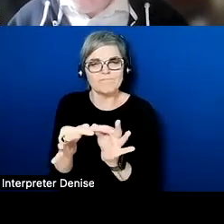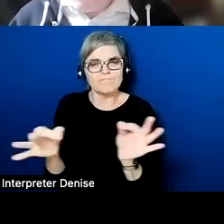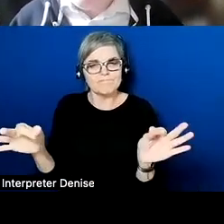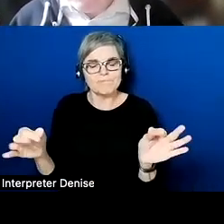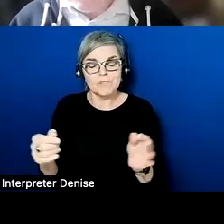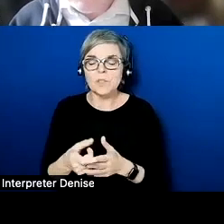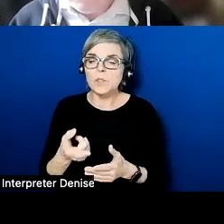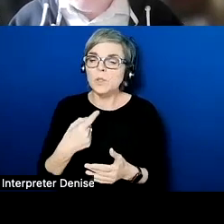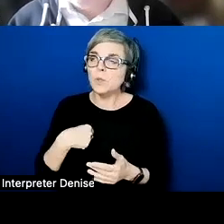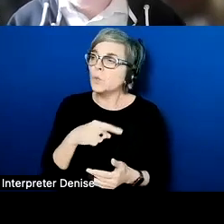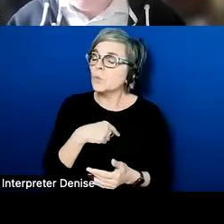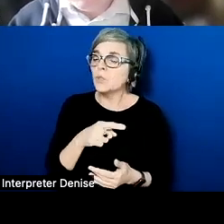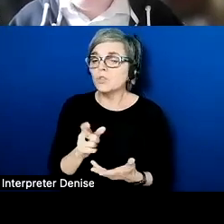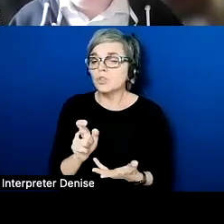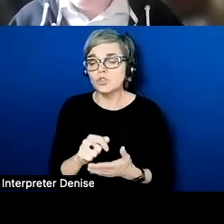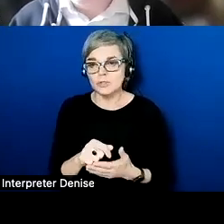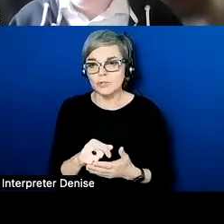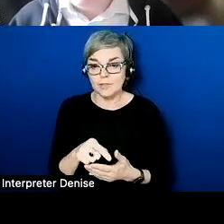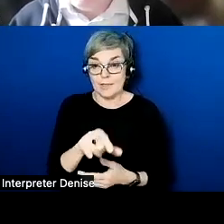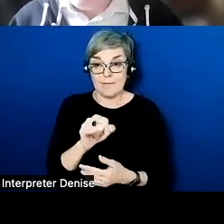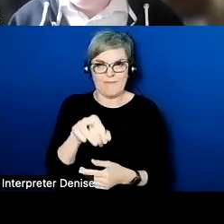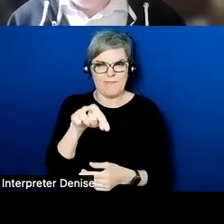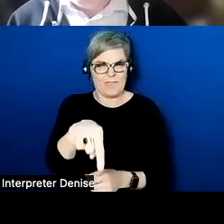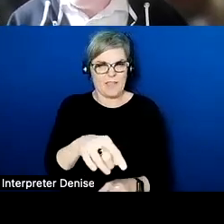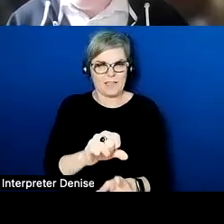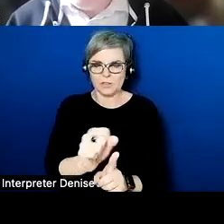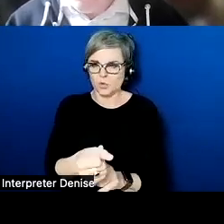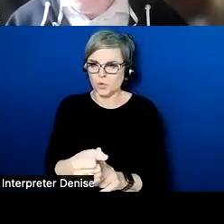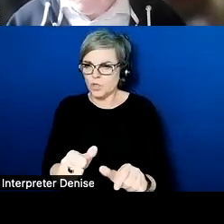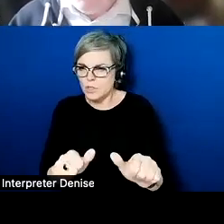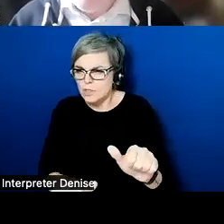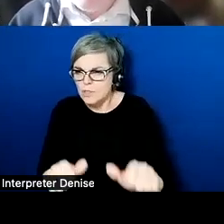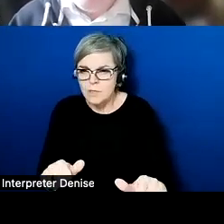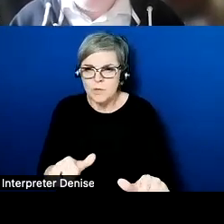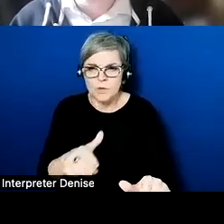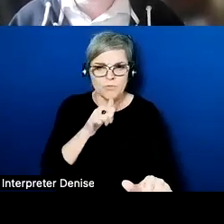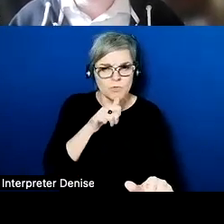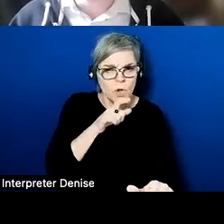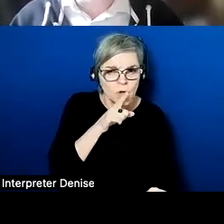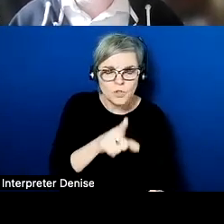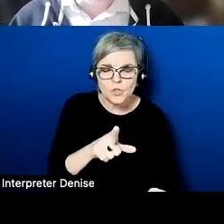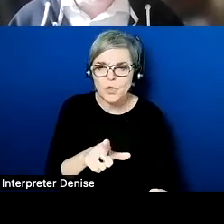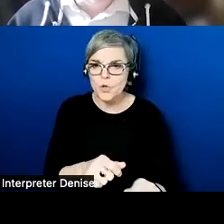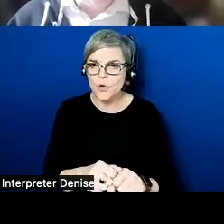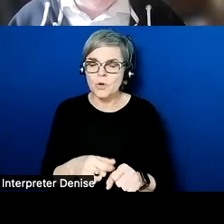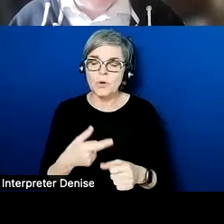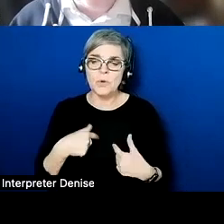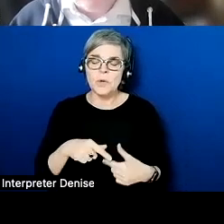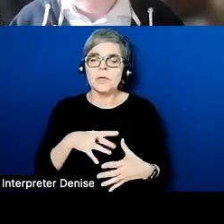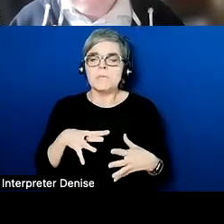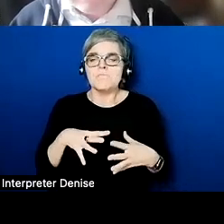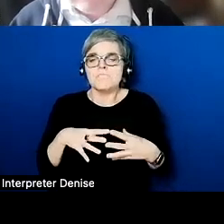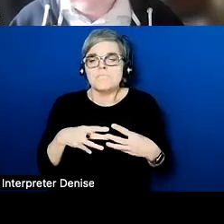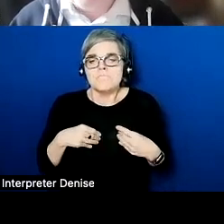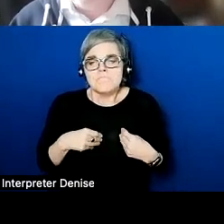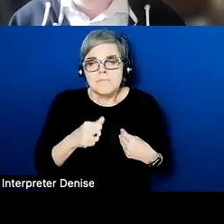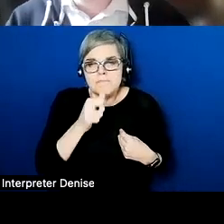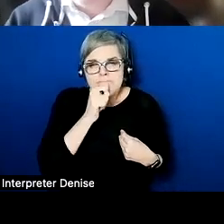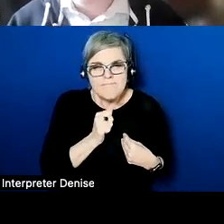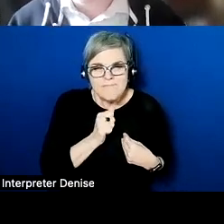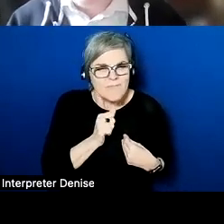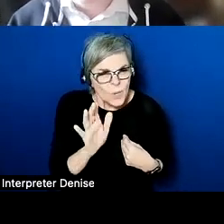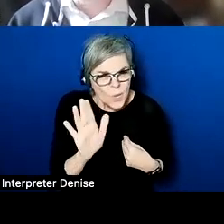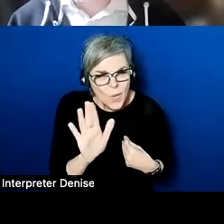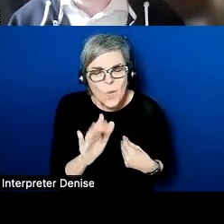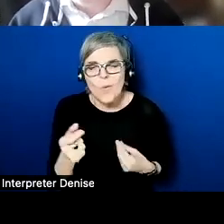the wisdom of uncertainty. That if we really enjoy the idea that we